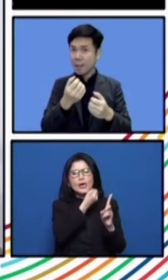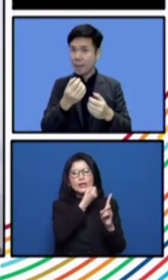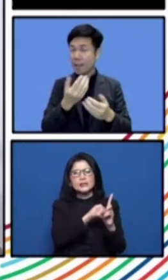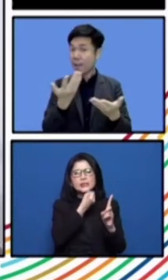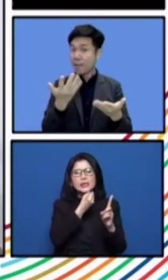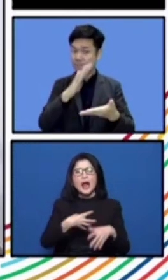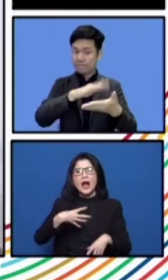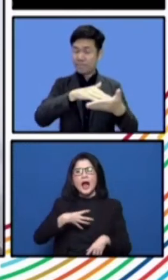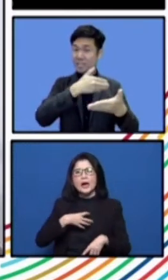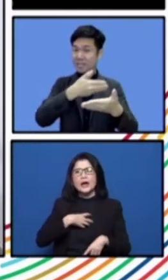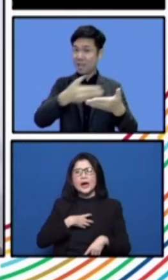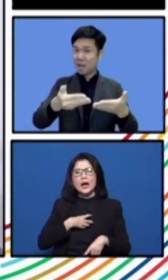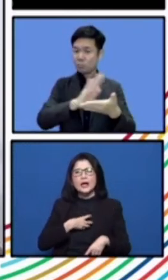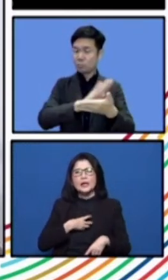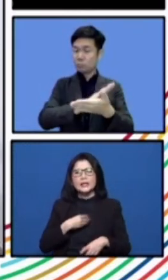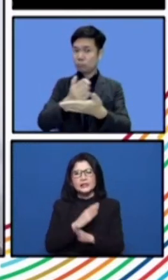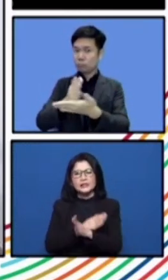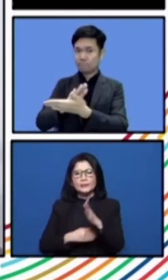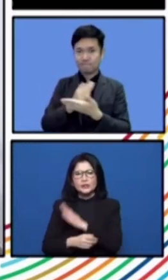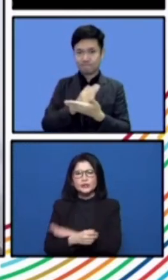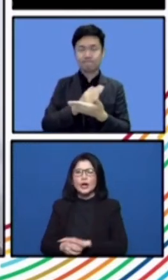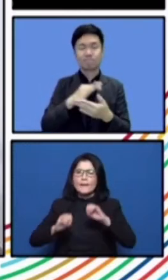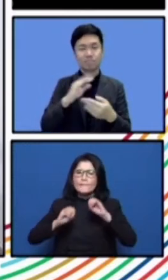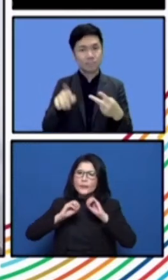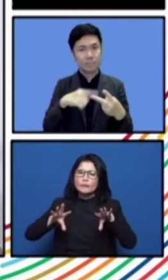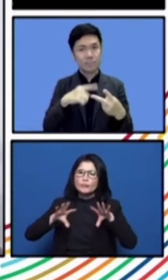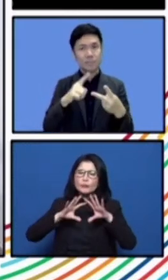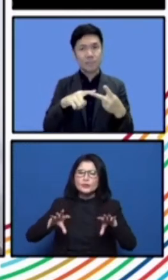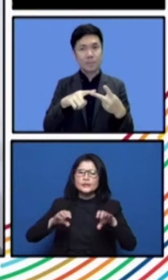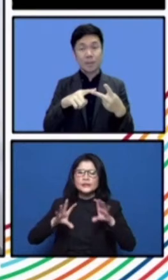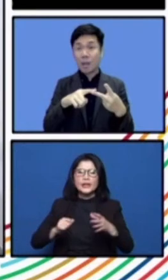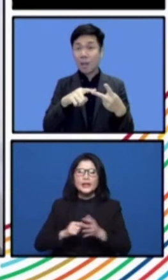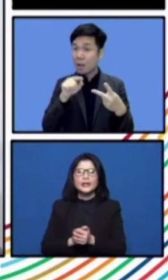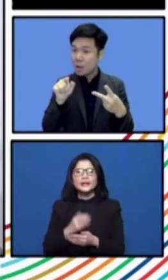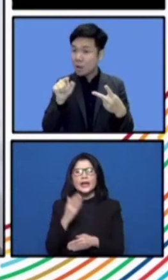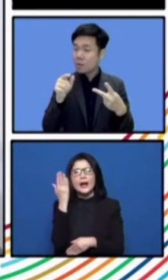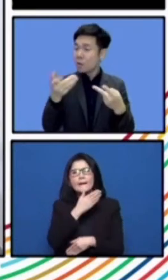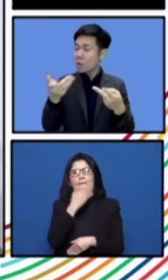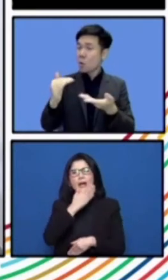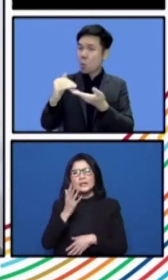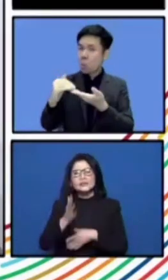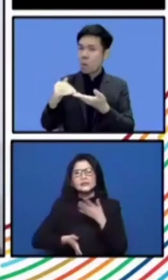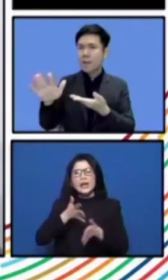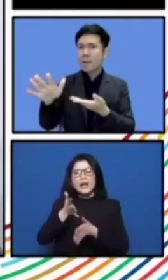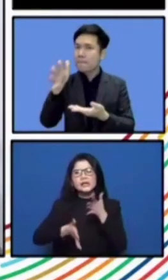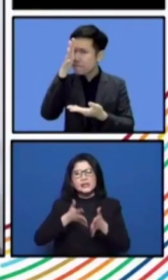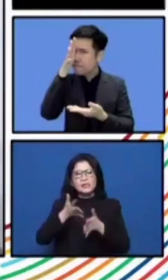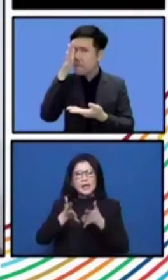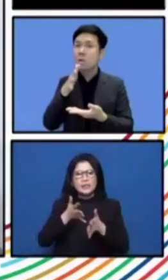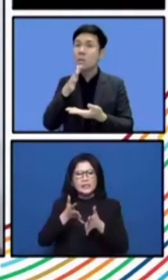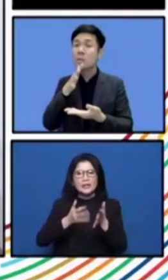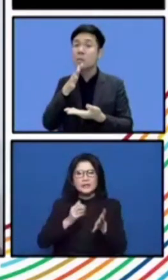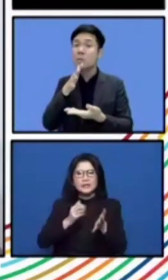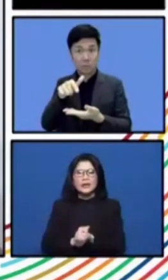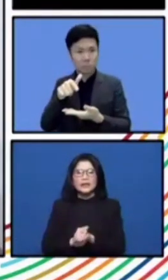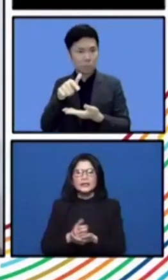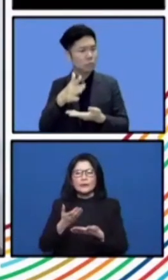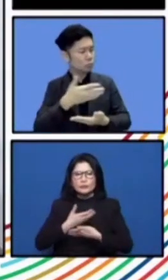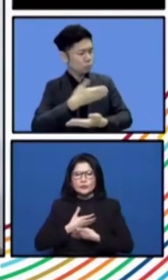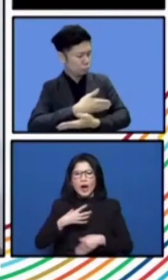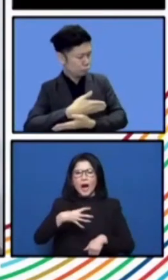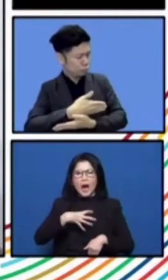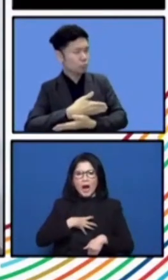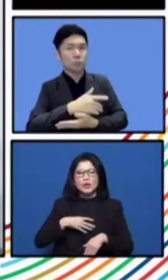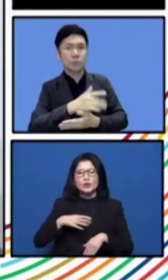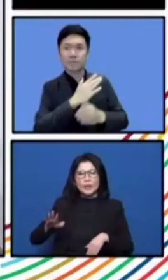spiritual parent Association they stand for the rate of their children with digitally may God please you all thank you very